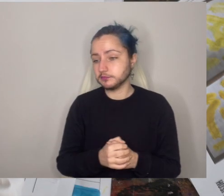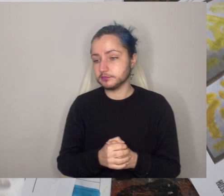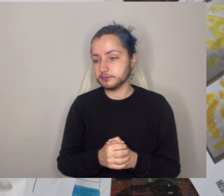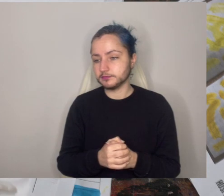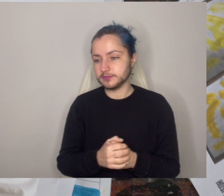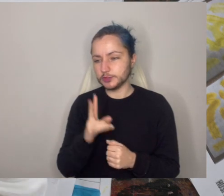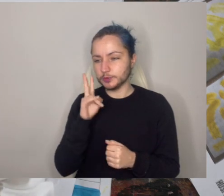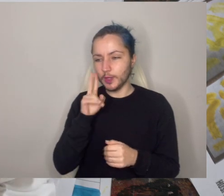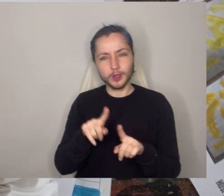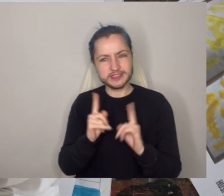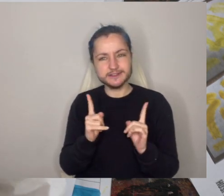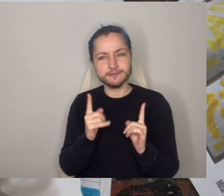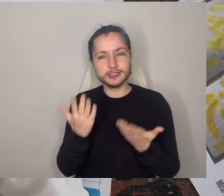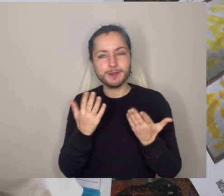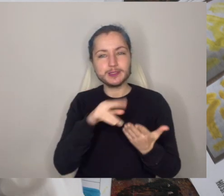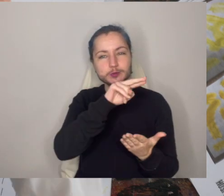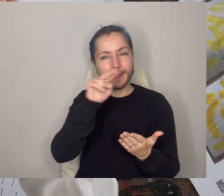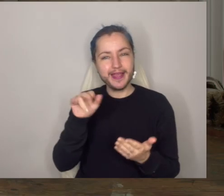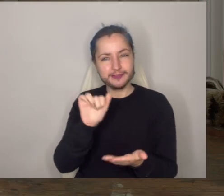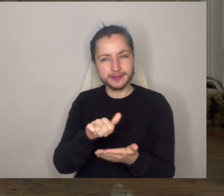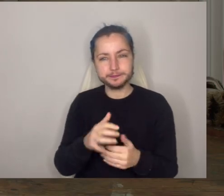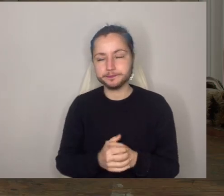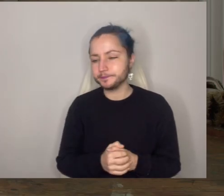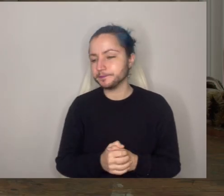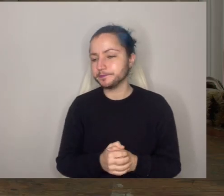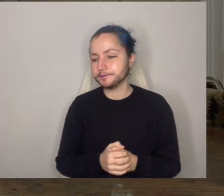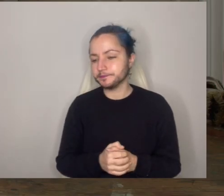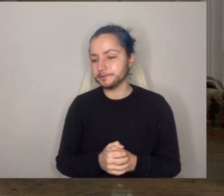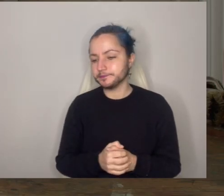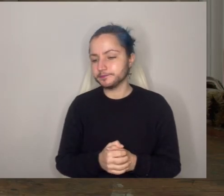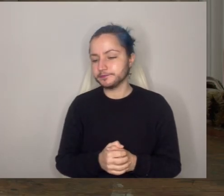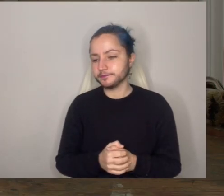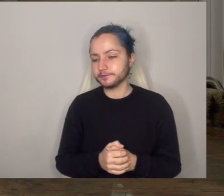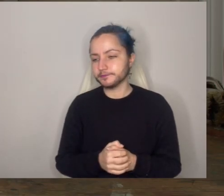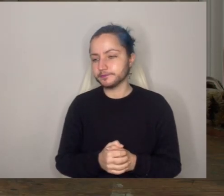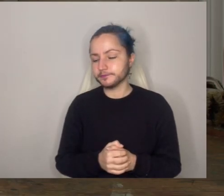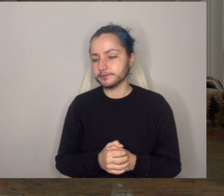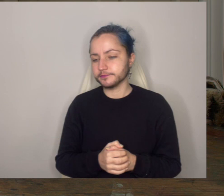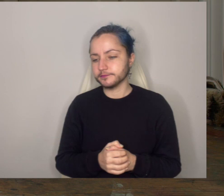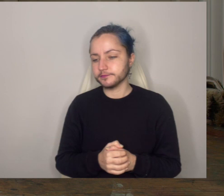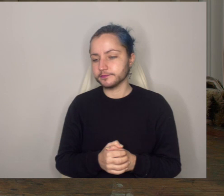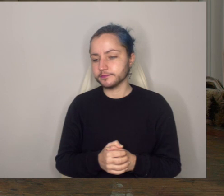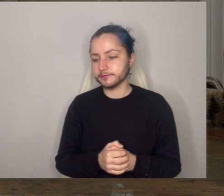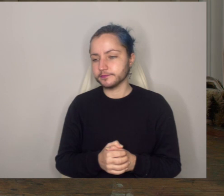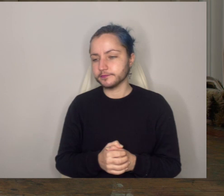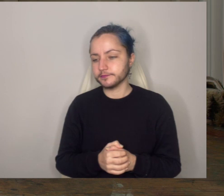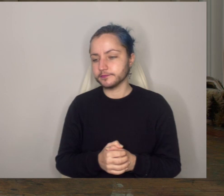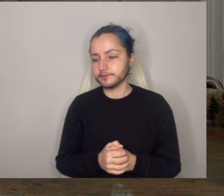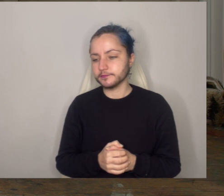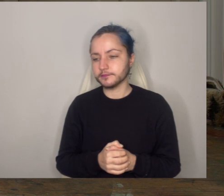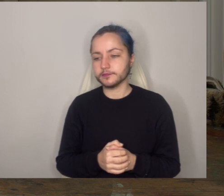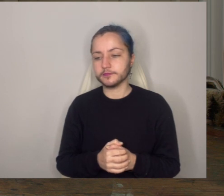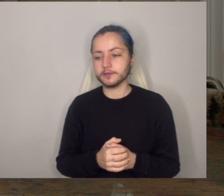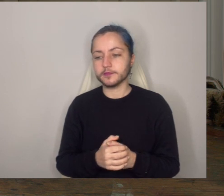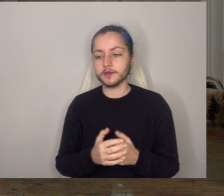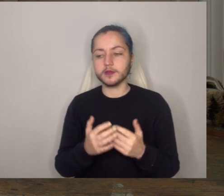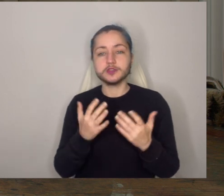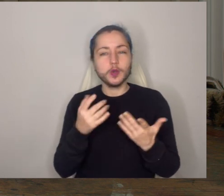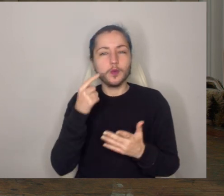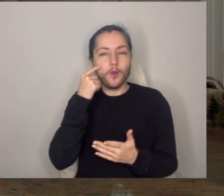a felt tip, you can do a different approach where you're filling the page as much as